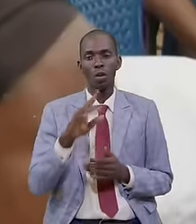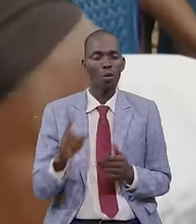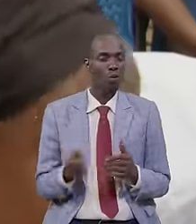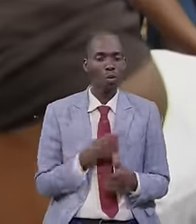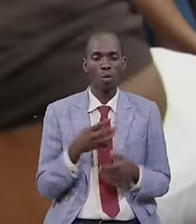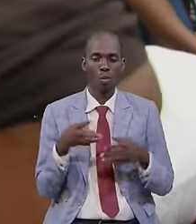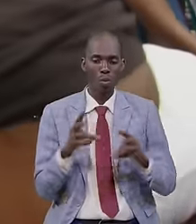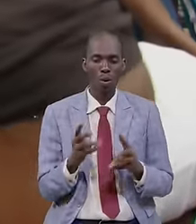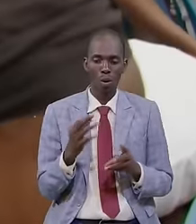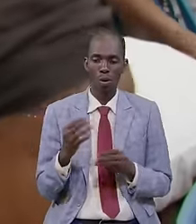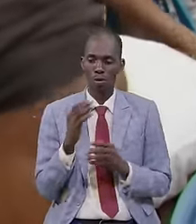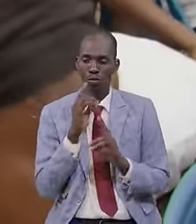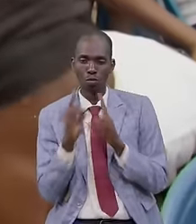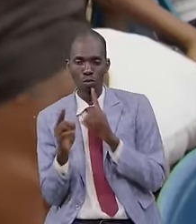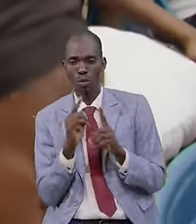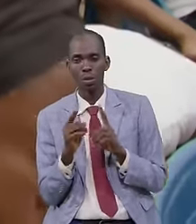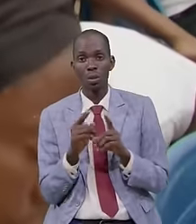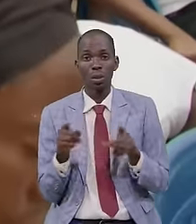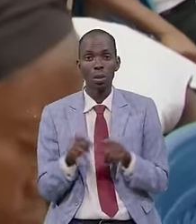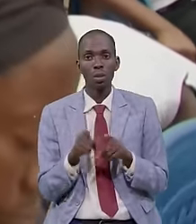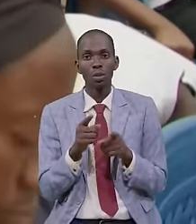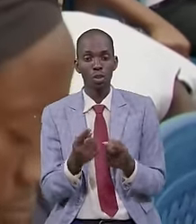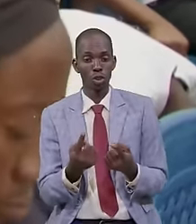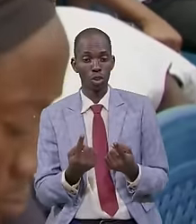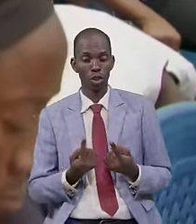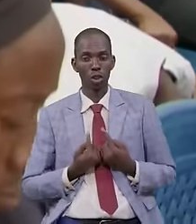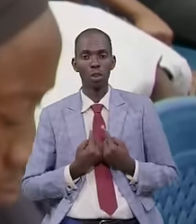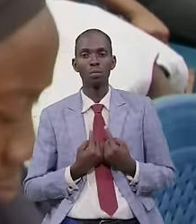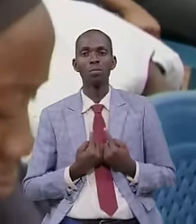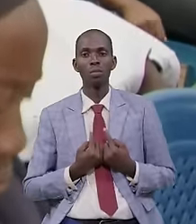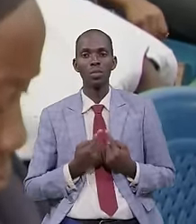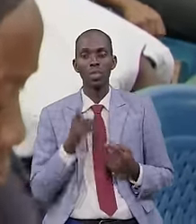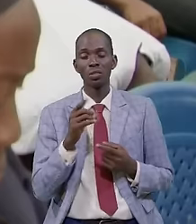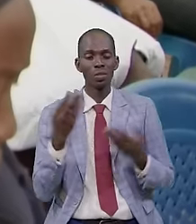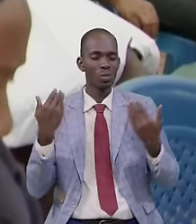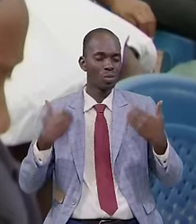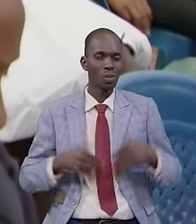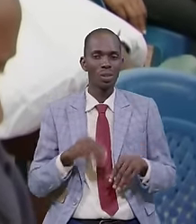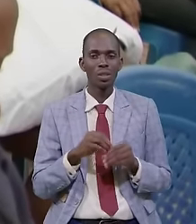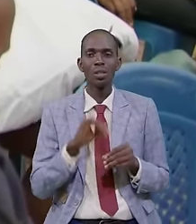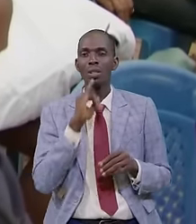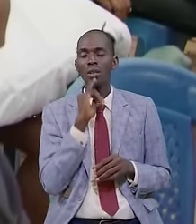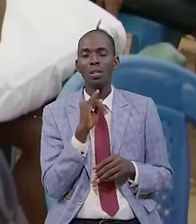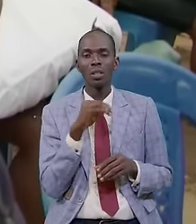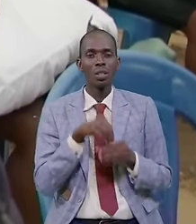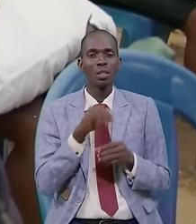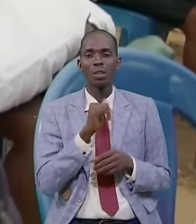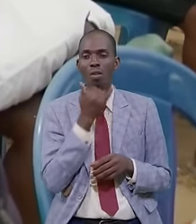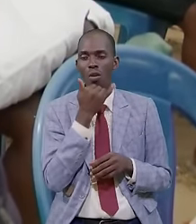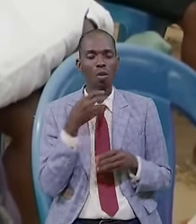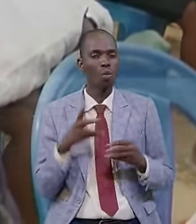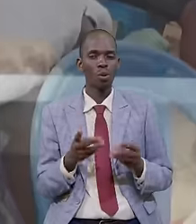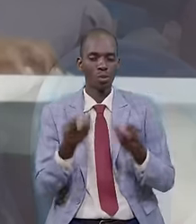of you as you came in. If you're dressed in a lousy way, if you're dressed as if you are not going for an